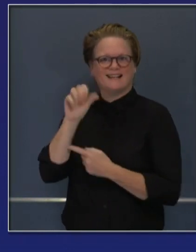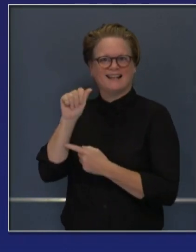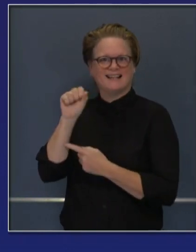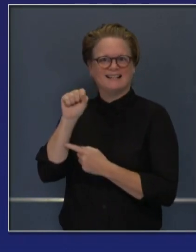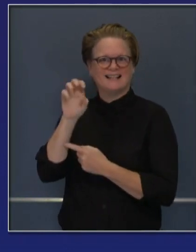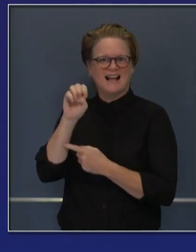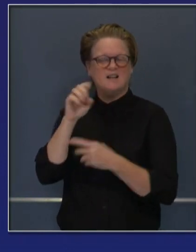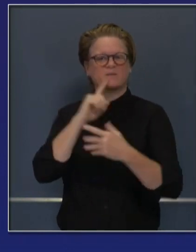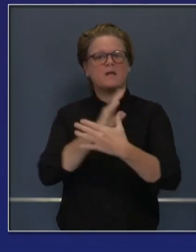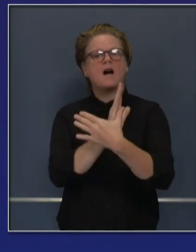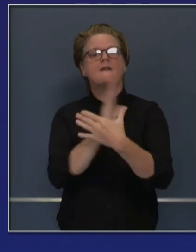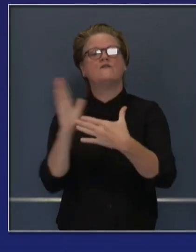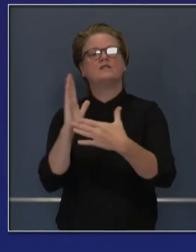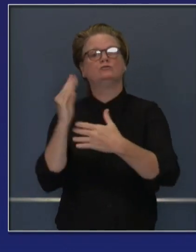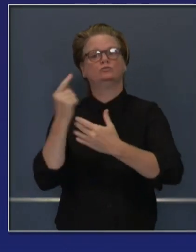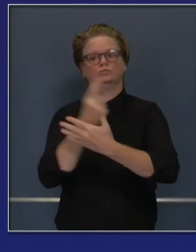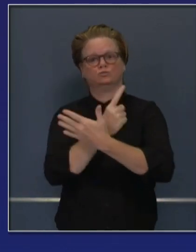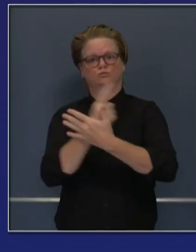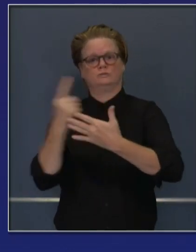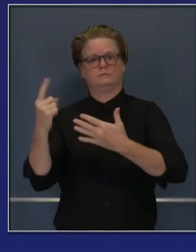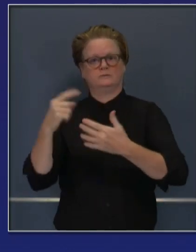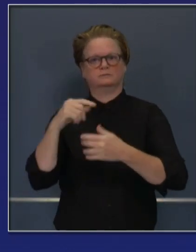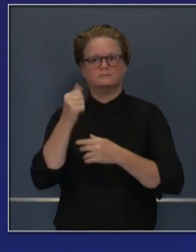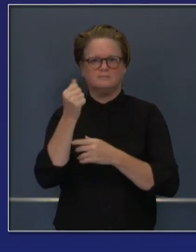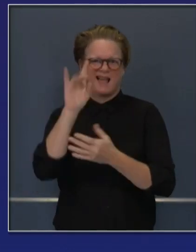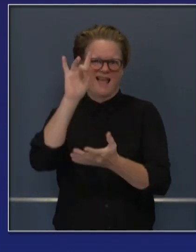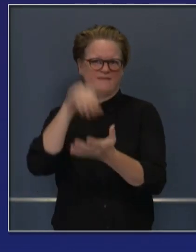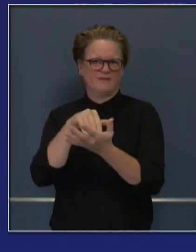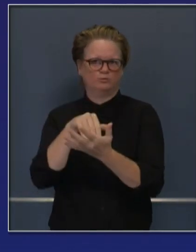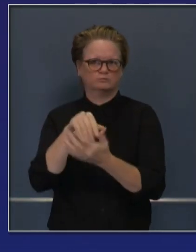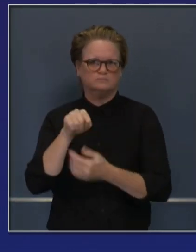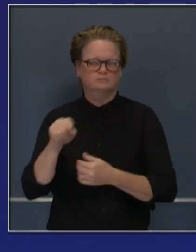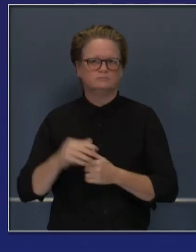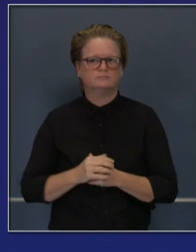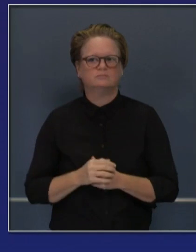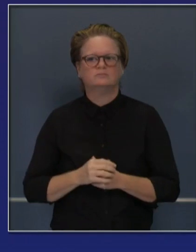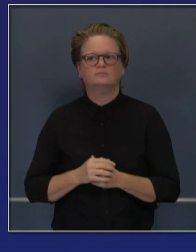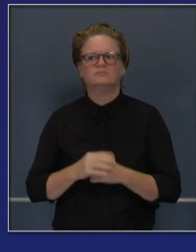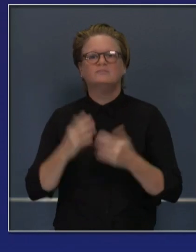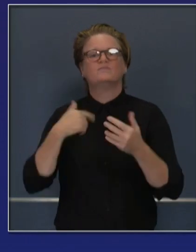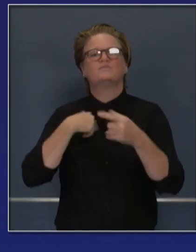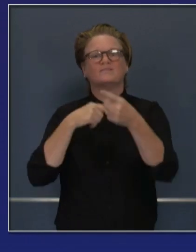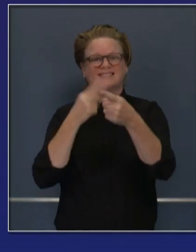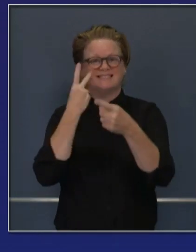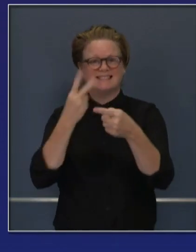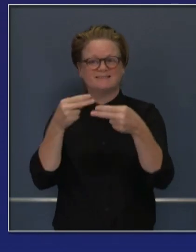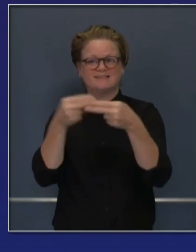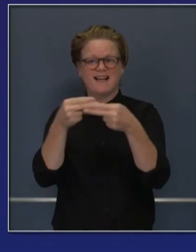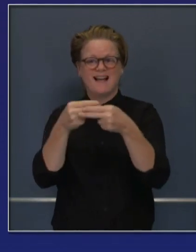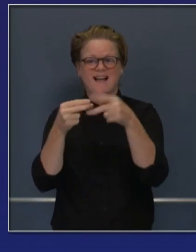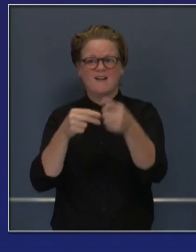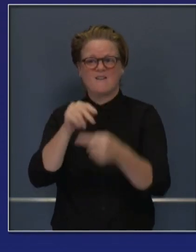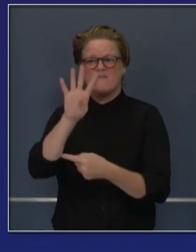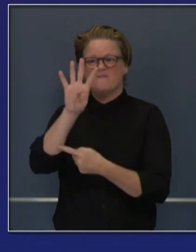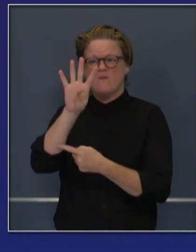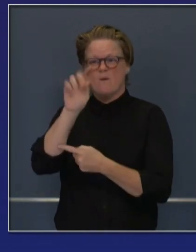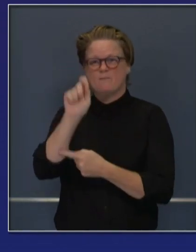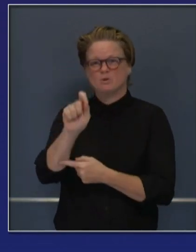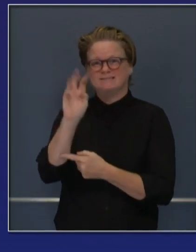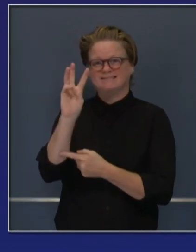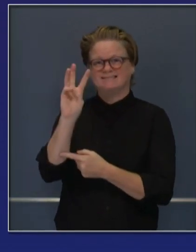8,000. 8198. Let's take a look at the next slide. You'll see a 4.6% positivity rate